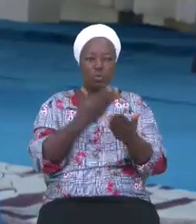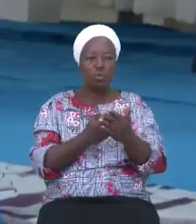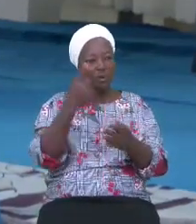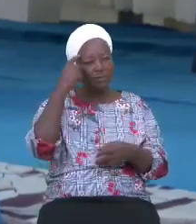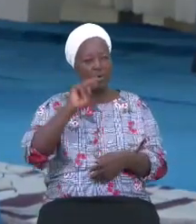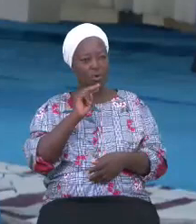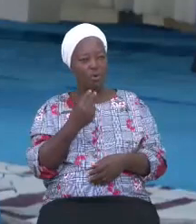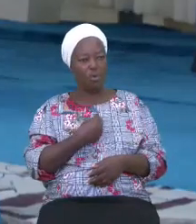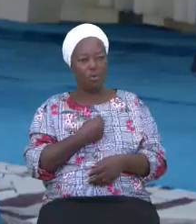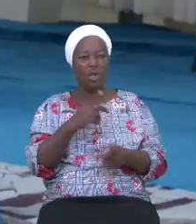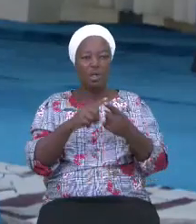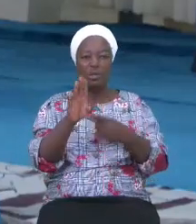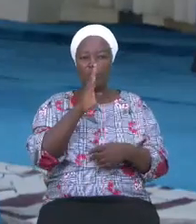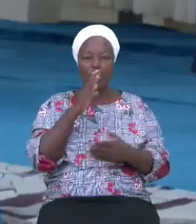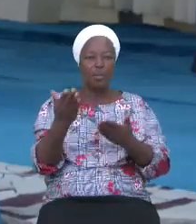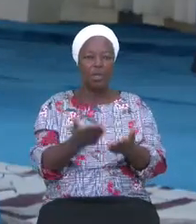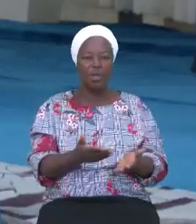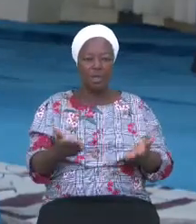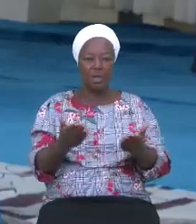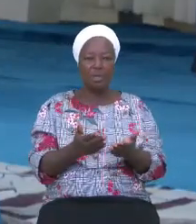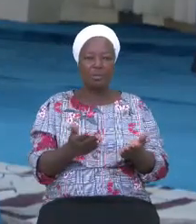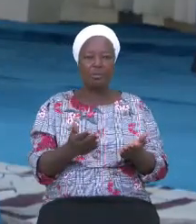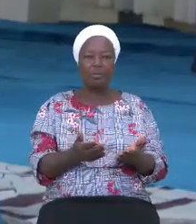us to be here.